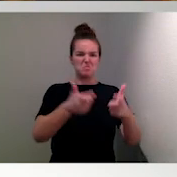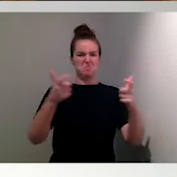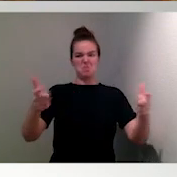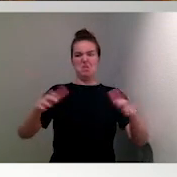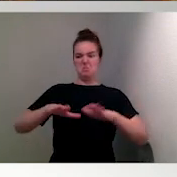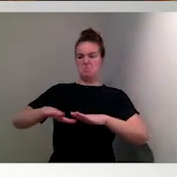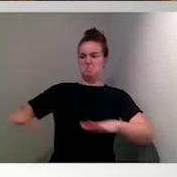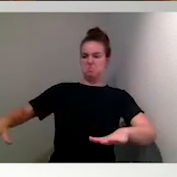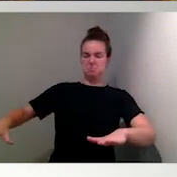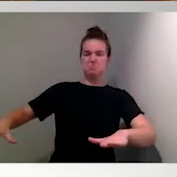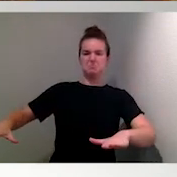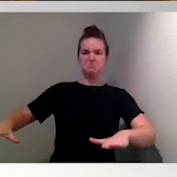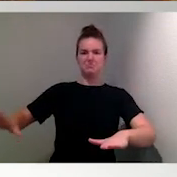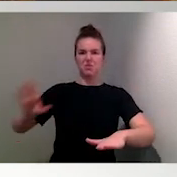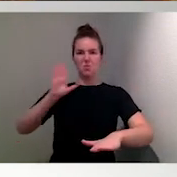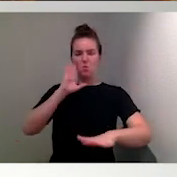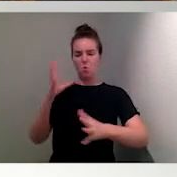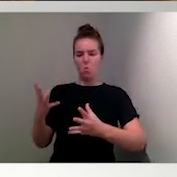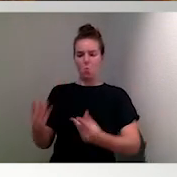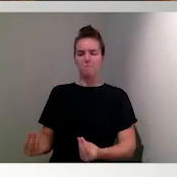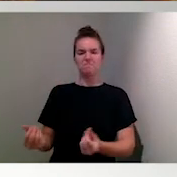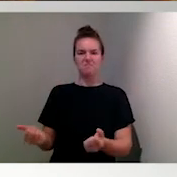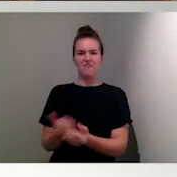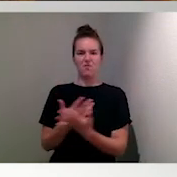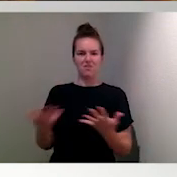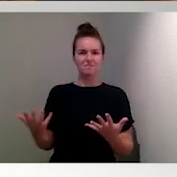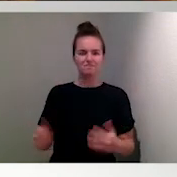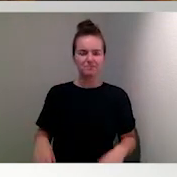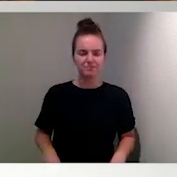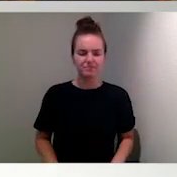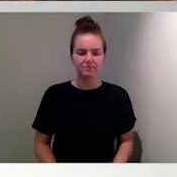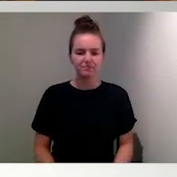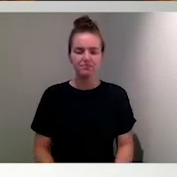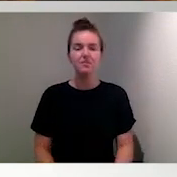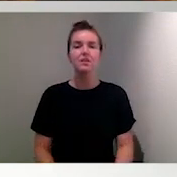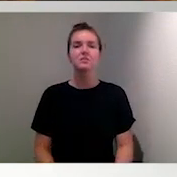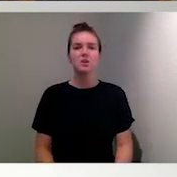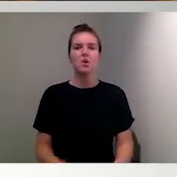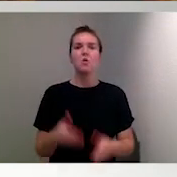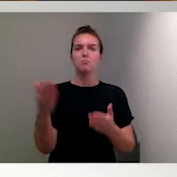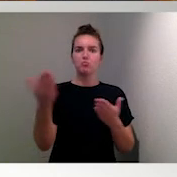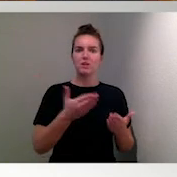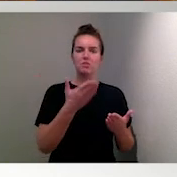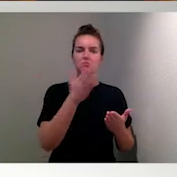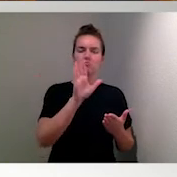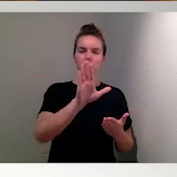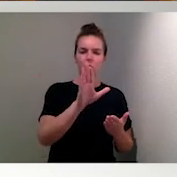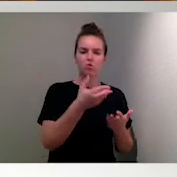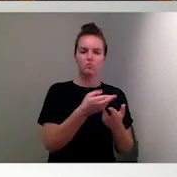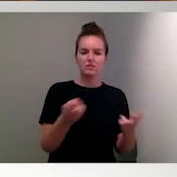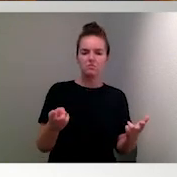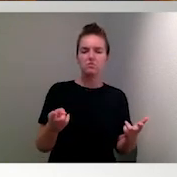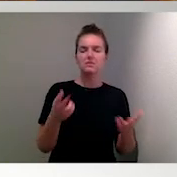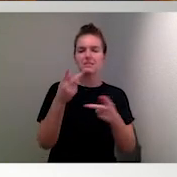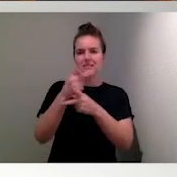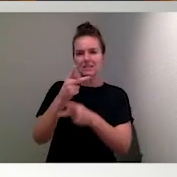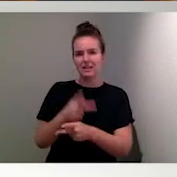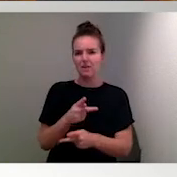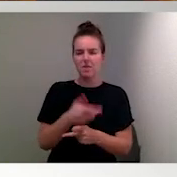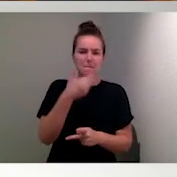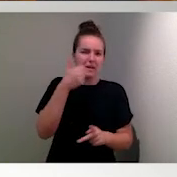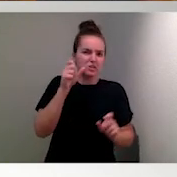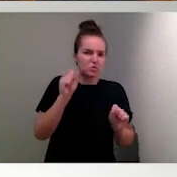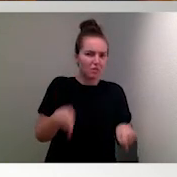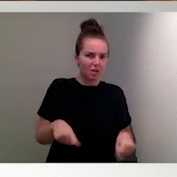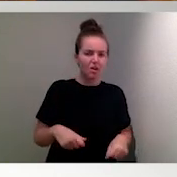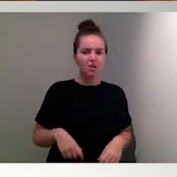wouldn't, but making sure that we had those resources there to make sure we could take care of it as best we could, and then just